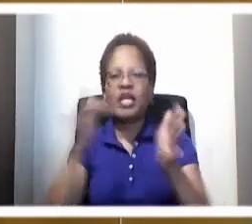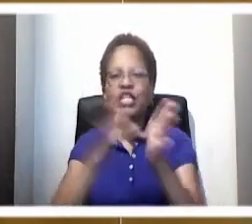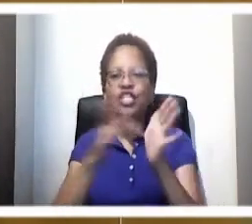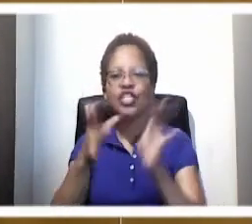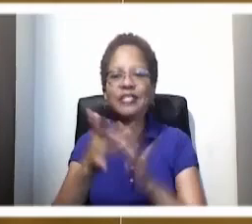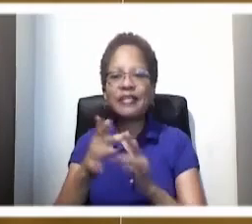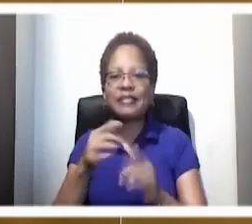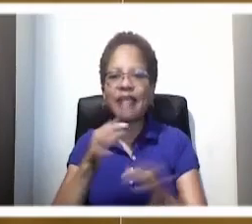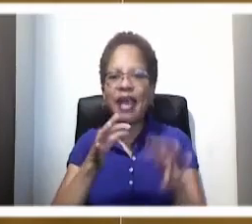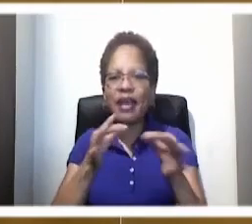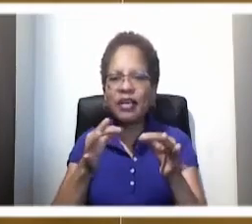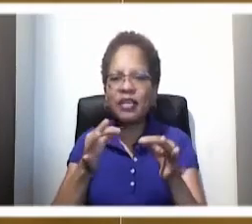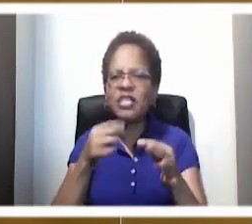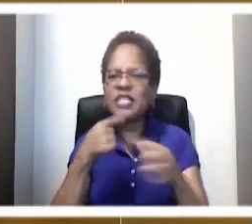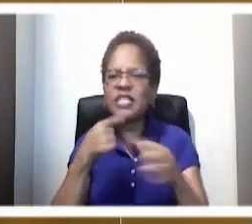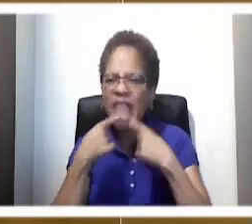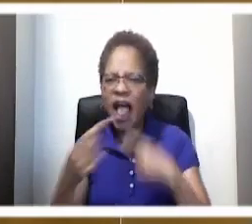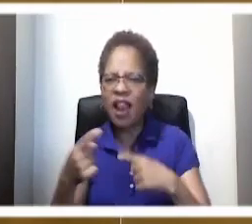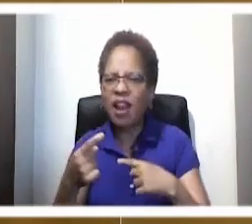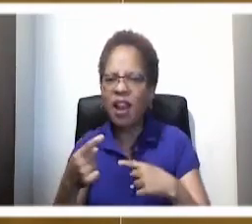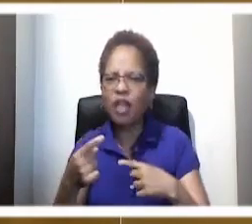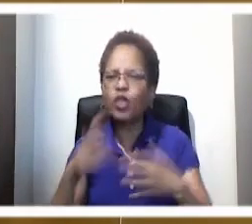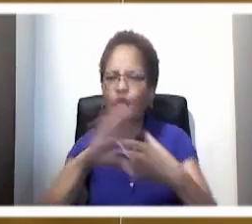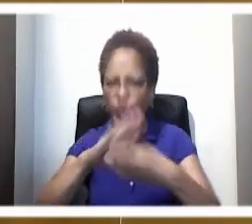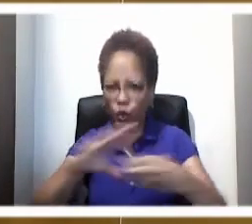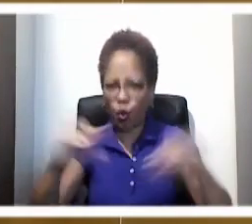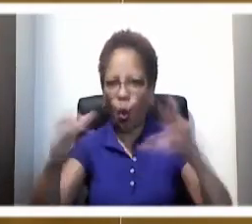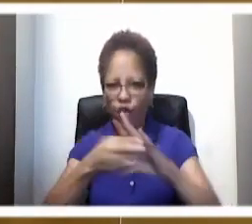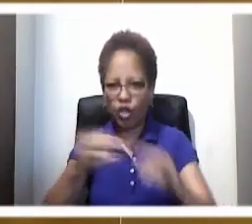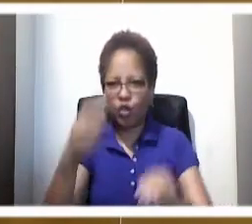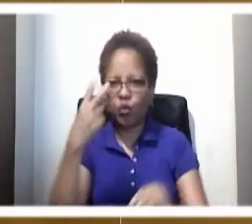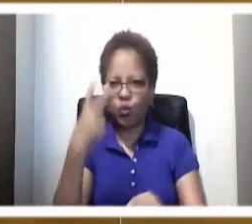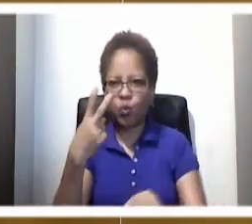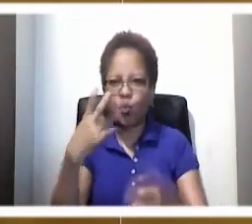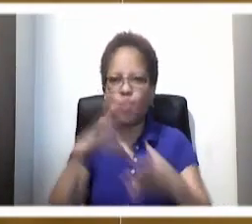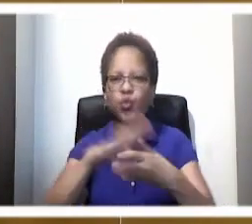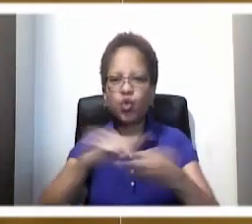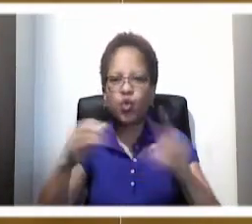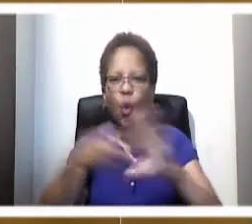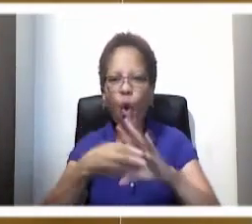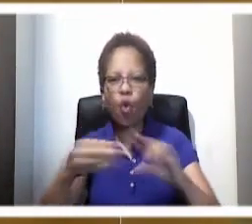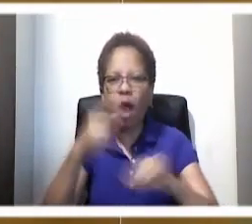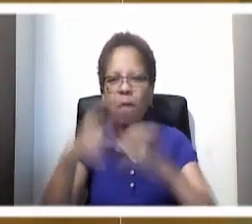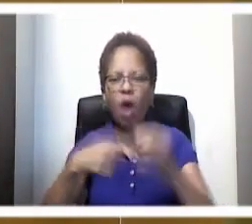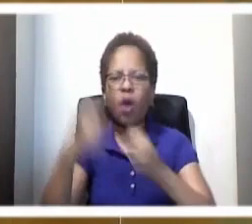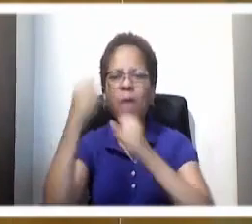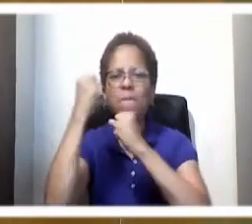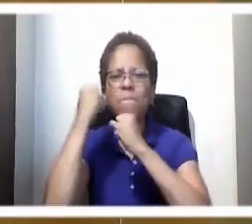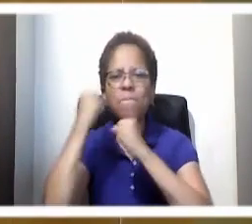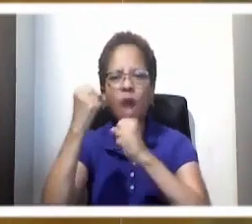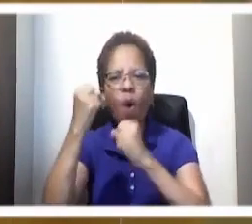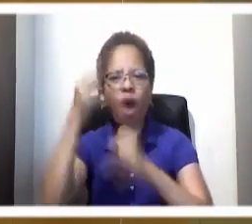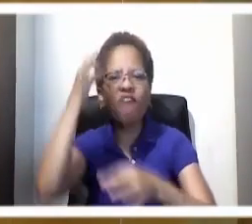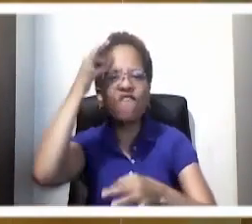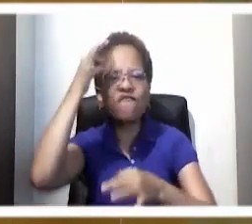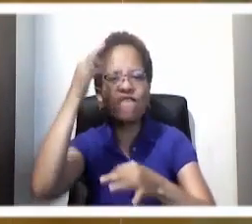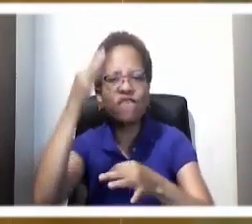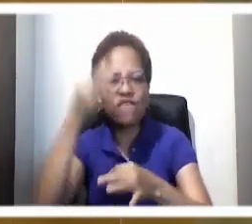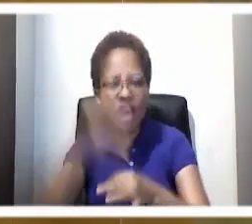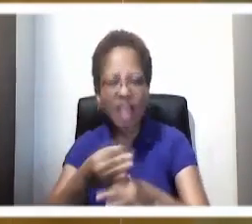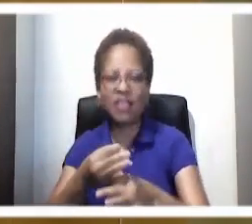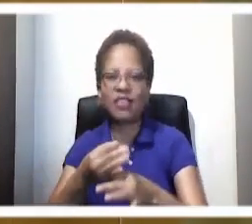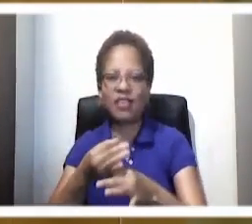to understand the power of faith in recognizing the presence of the kingdom of